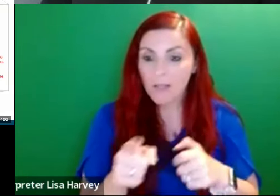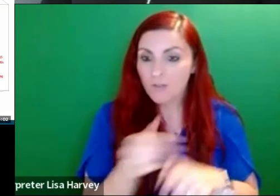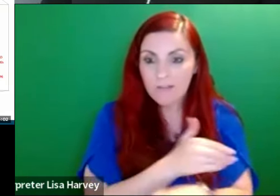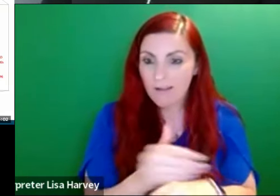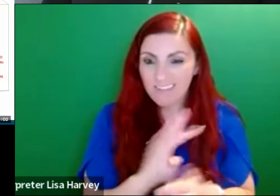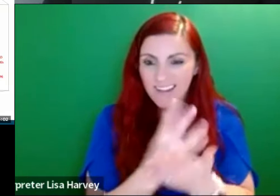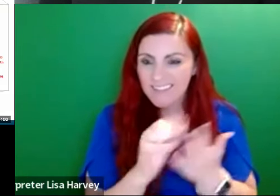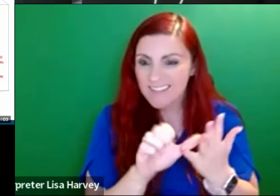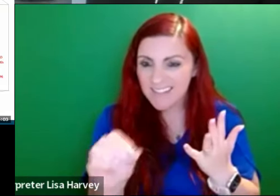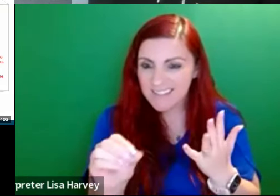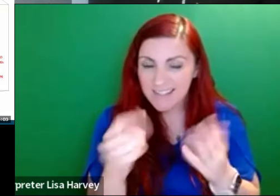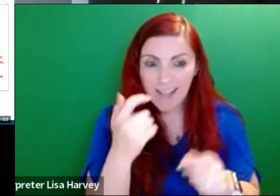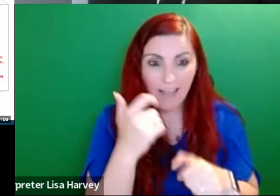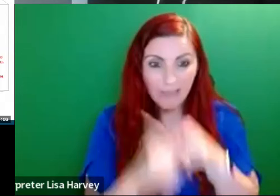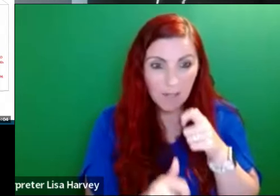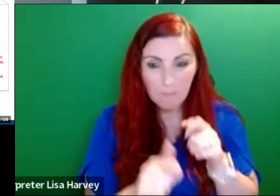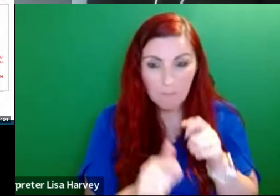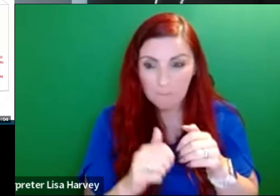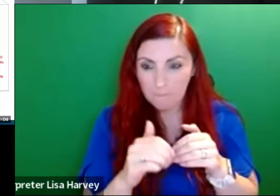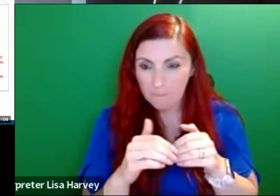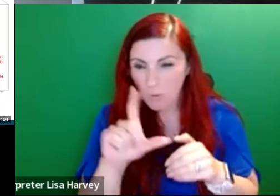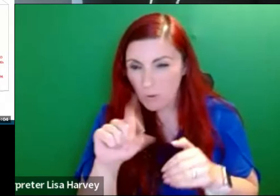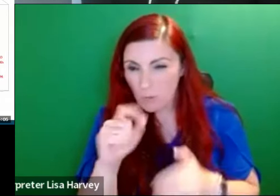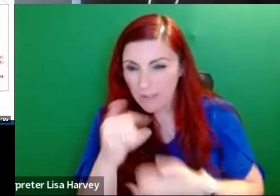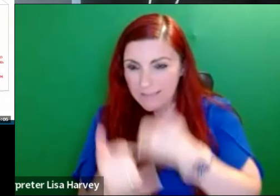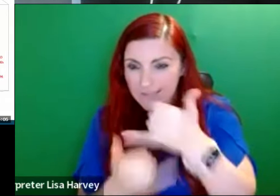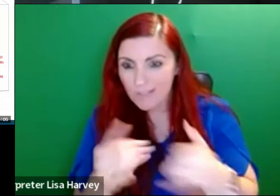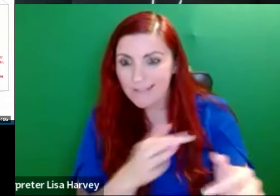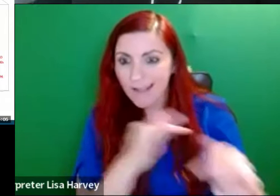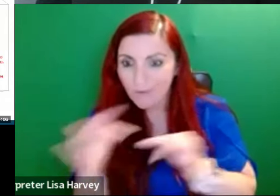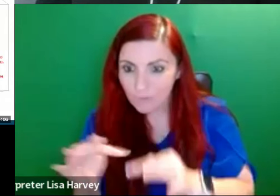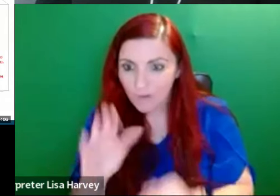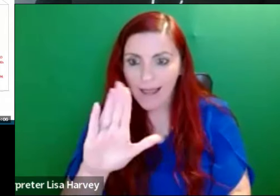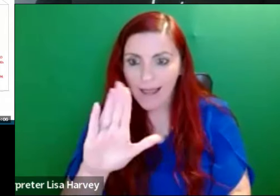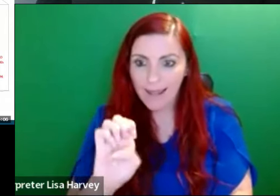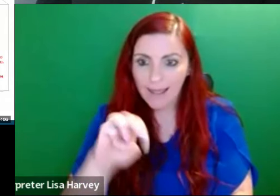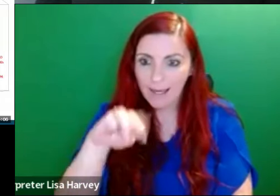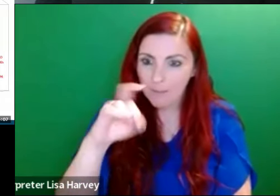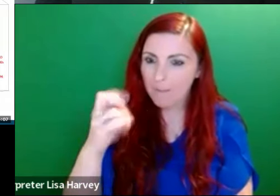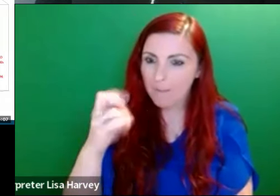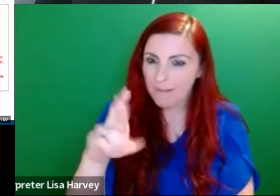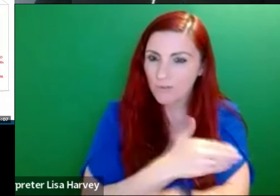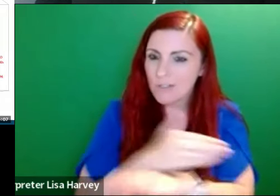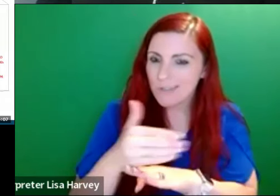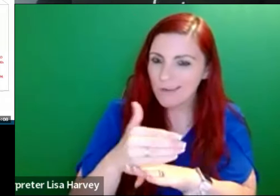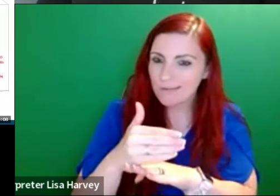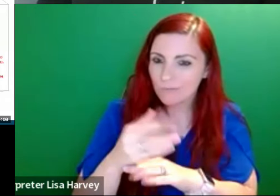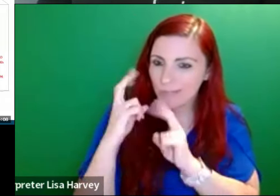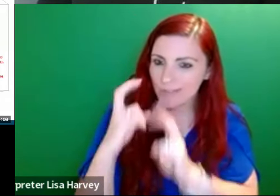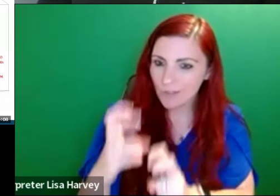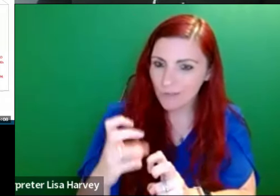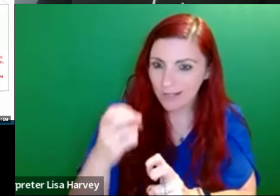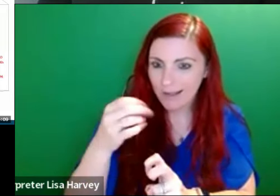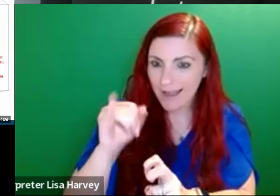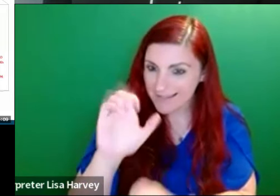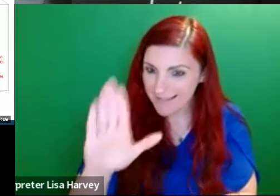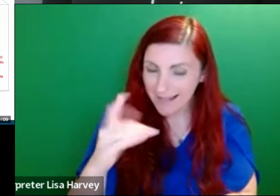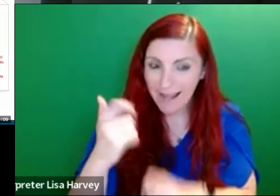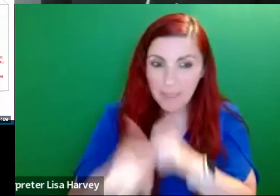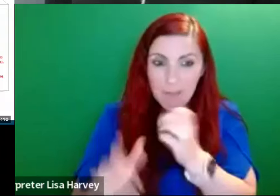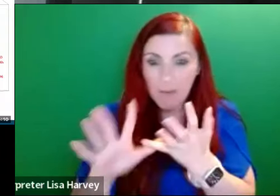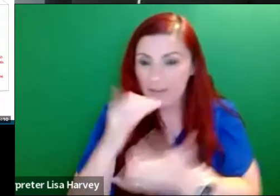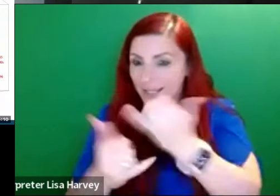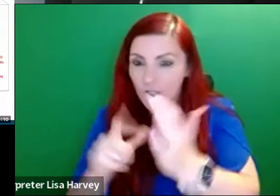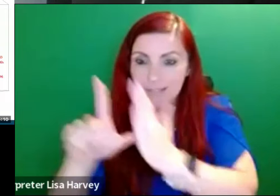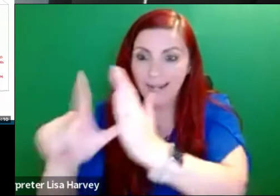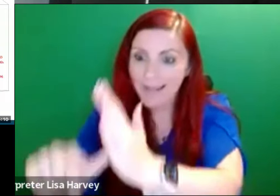then it was a couple of decades after that that the master started looking at Irish Sign Language, and it was another decade or so after that when Pat MacDonald started